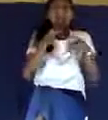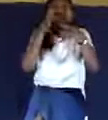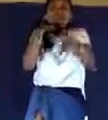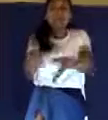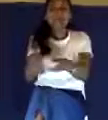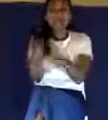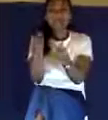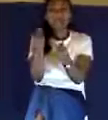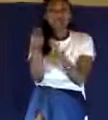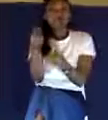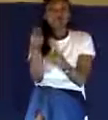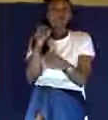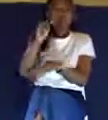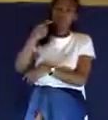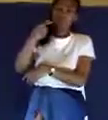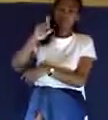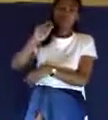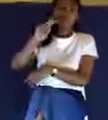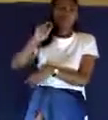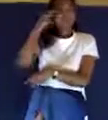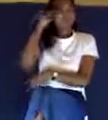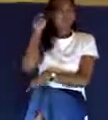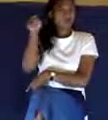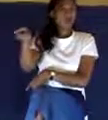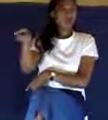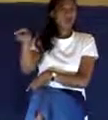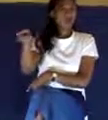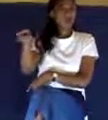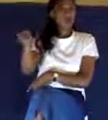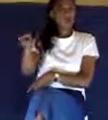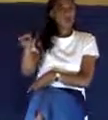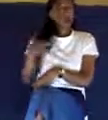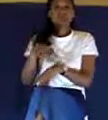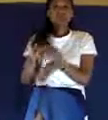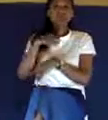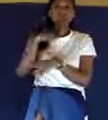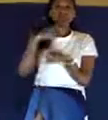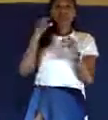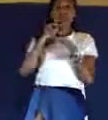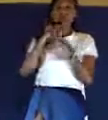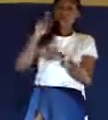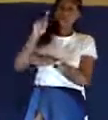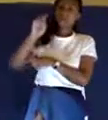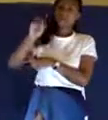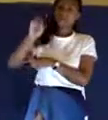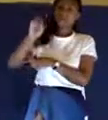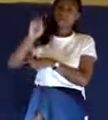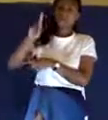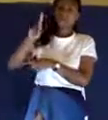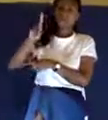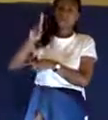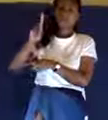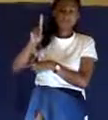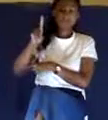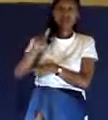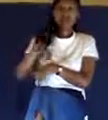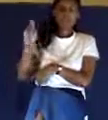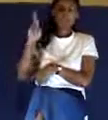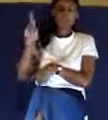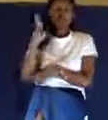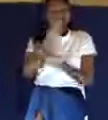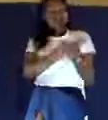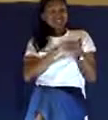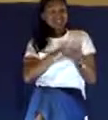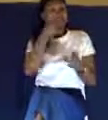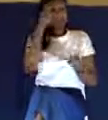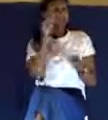shows kindness, same word, chesed. Ruth showed chesed kindness unto Naomi. And now here is Boaz